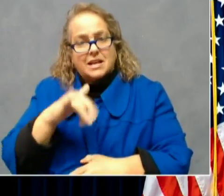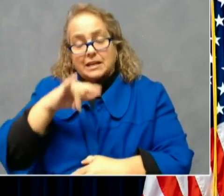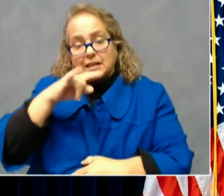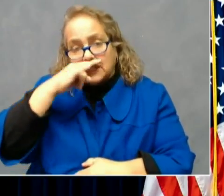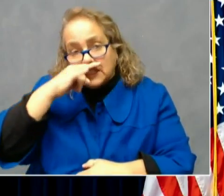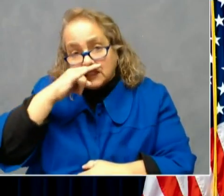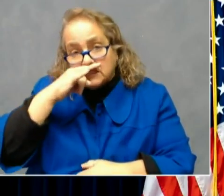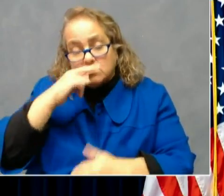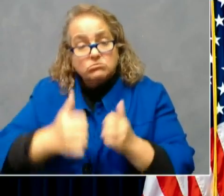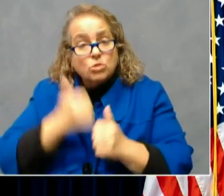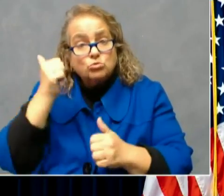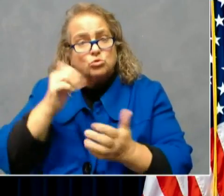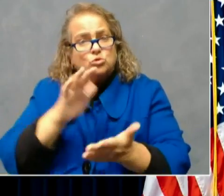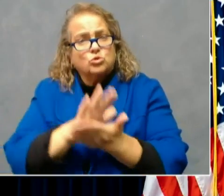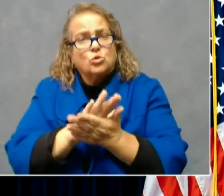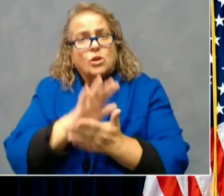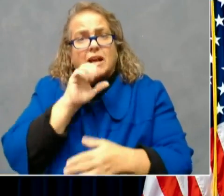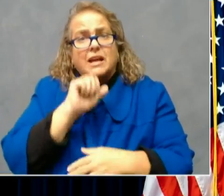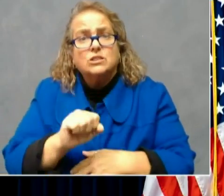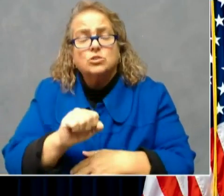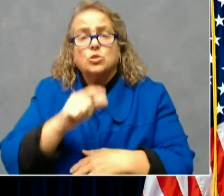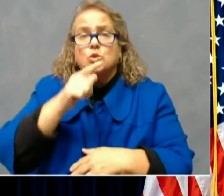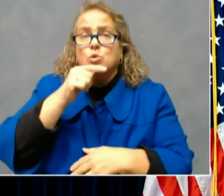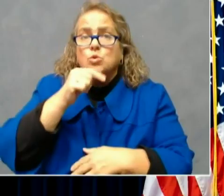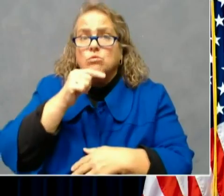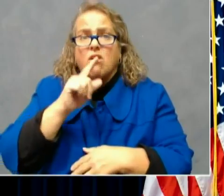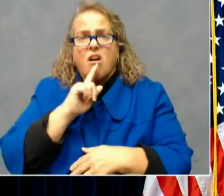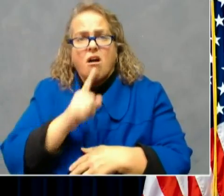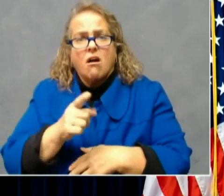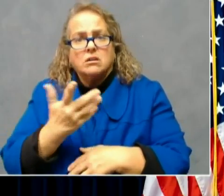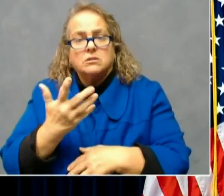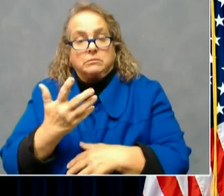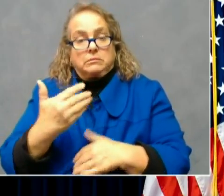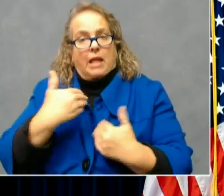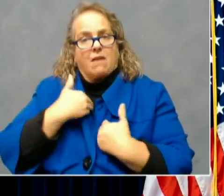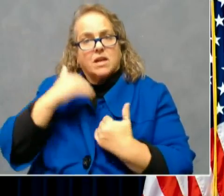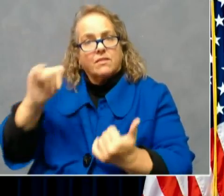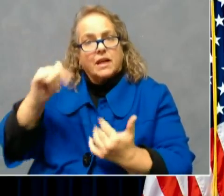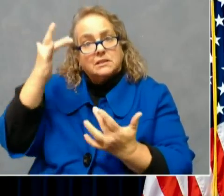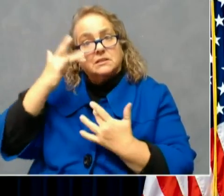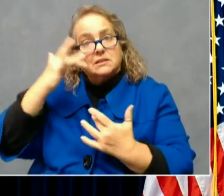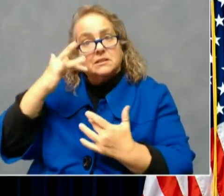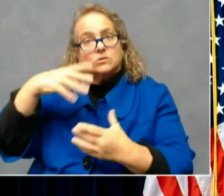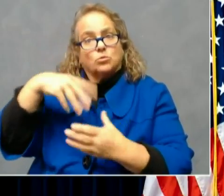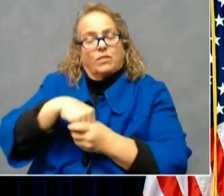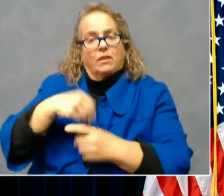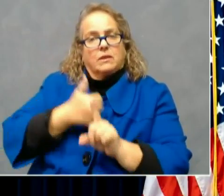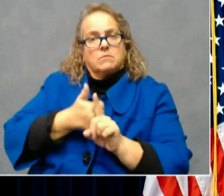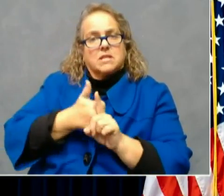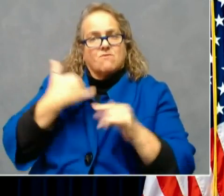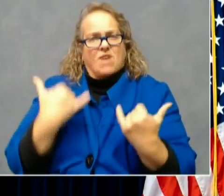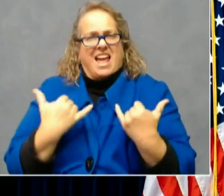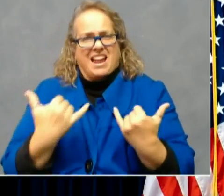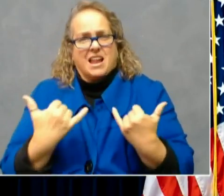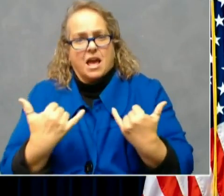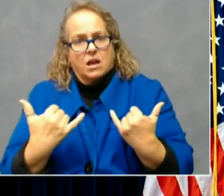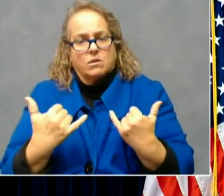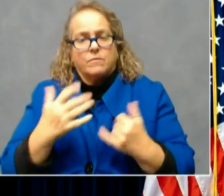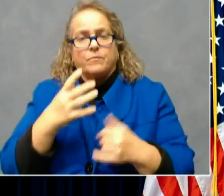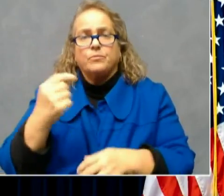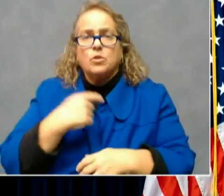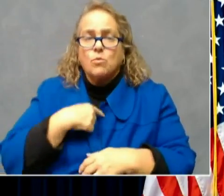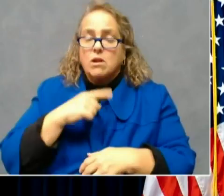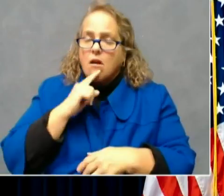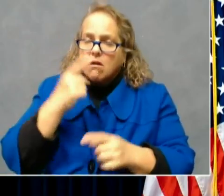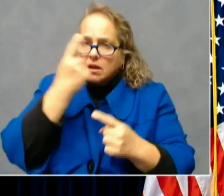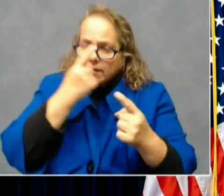age, who are infectious with this virus right now. We are thinking about them. We hope that most